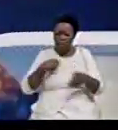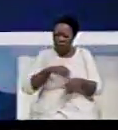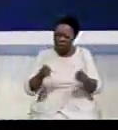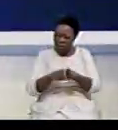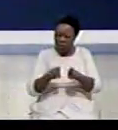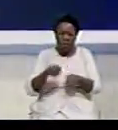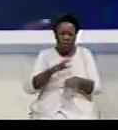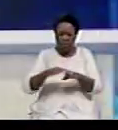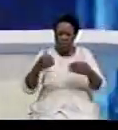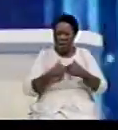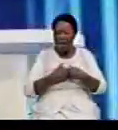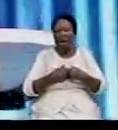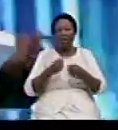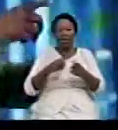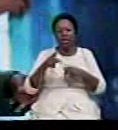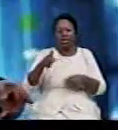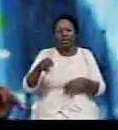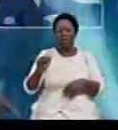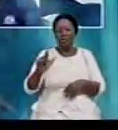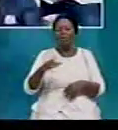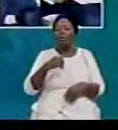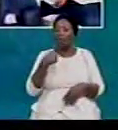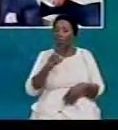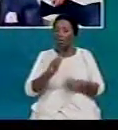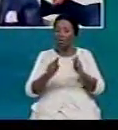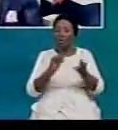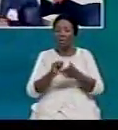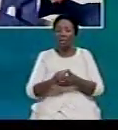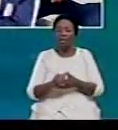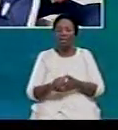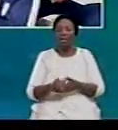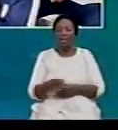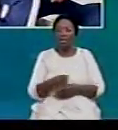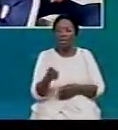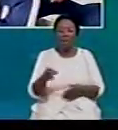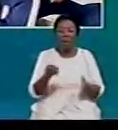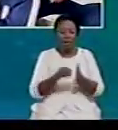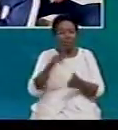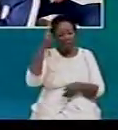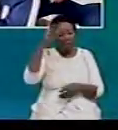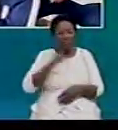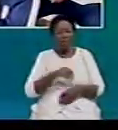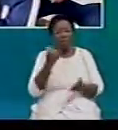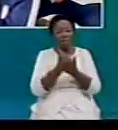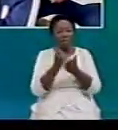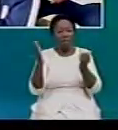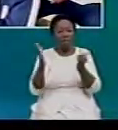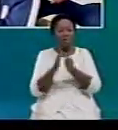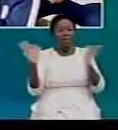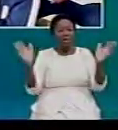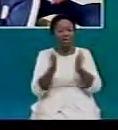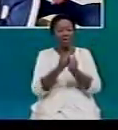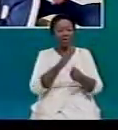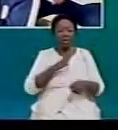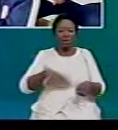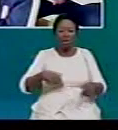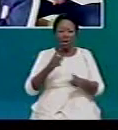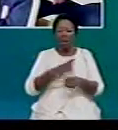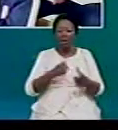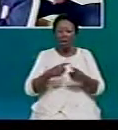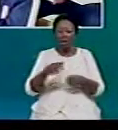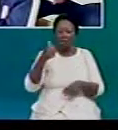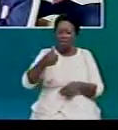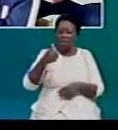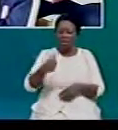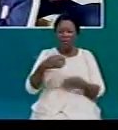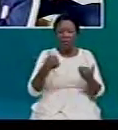the apostle, he was telling the people that their old man should be crucified with Christ, and then he himself, he testified, am